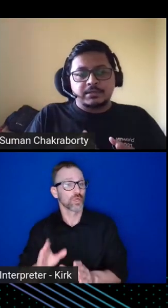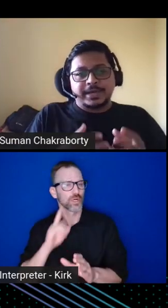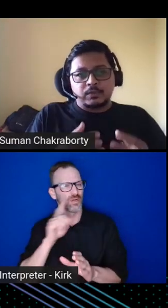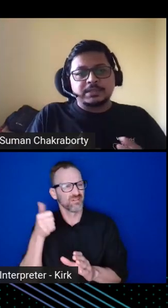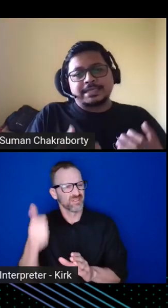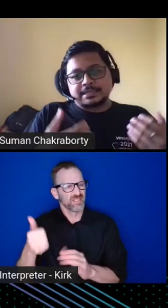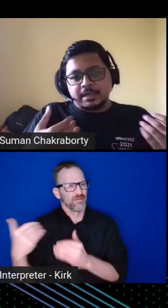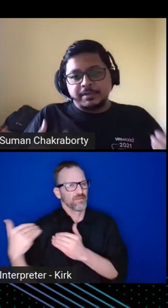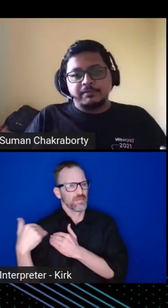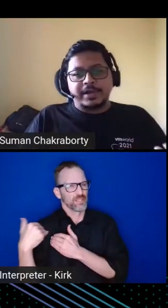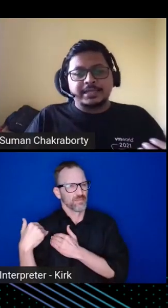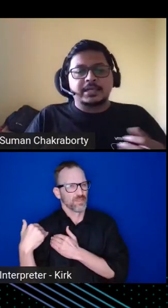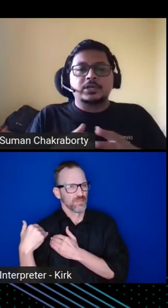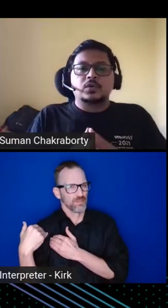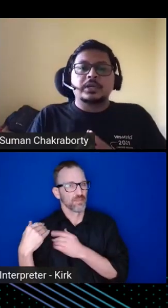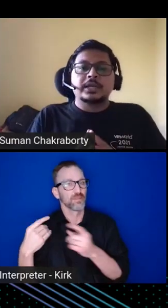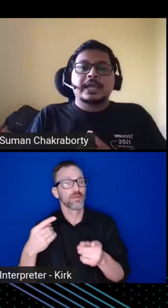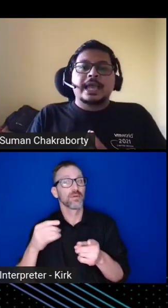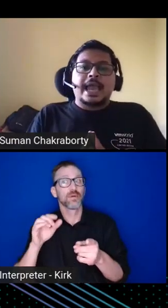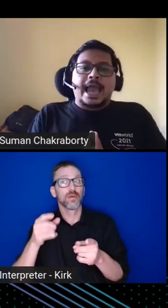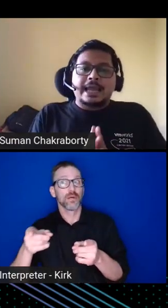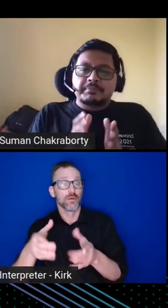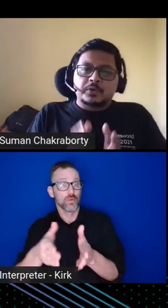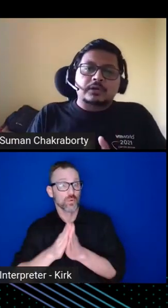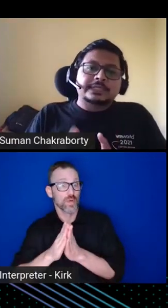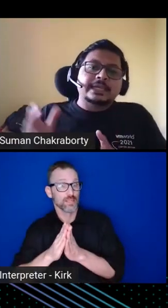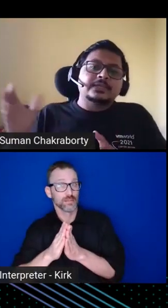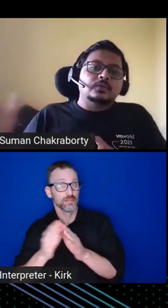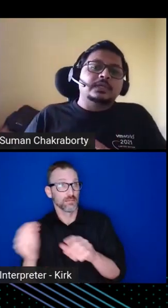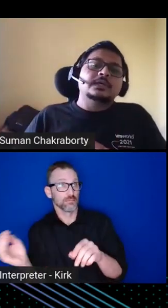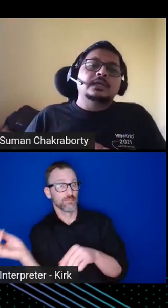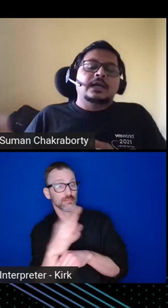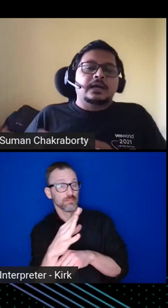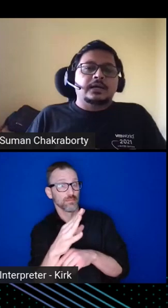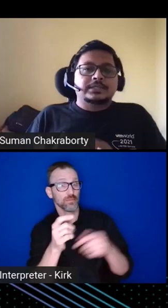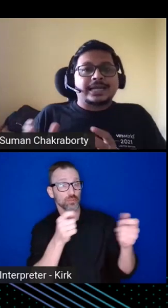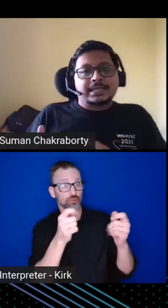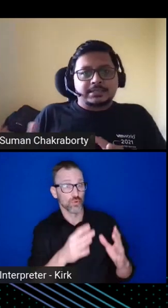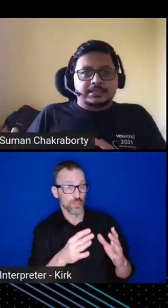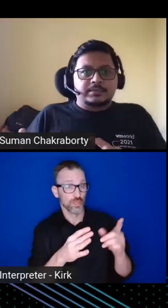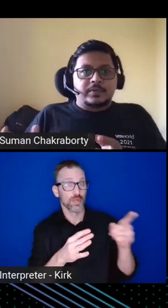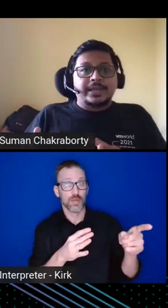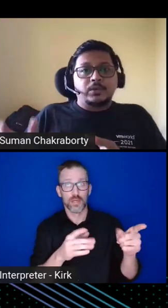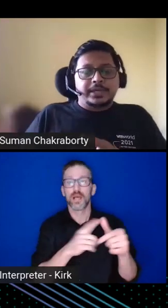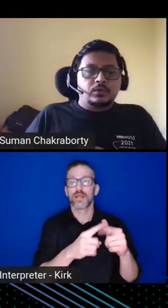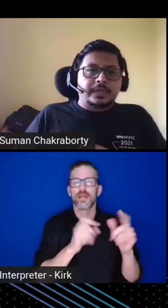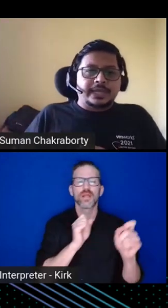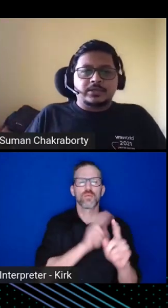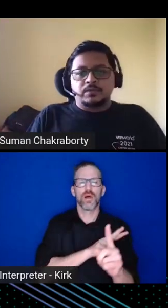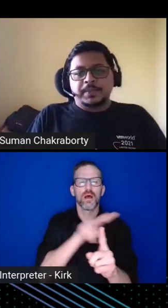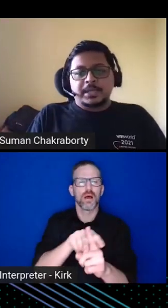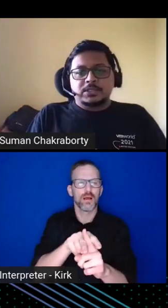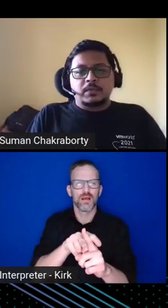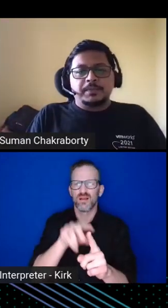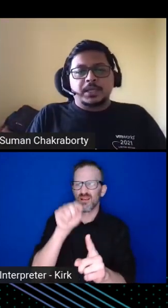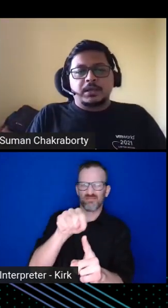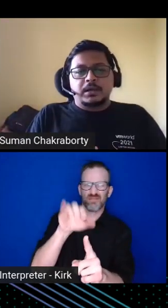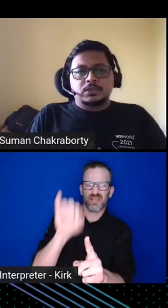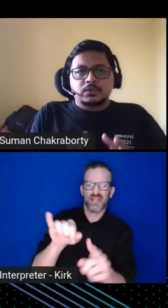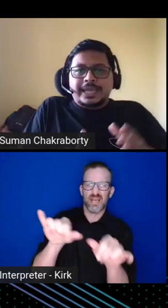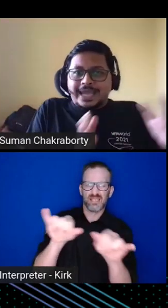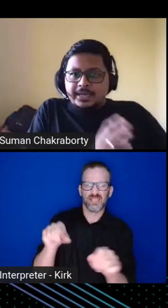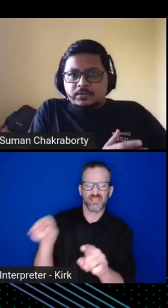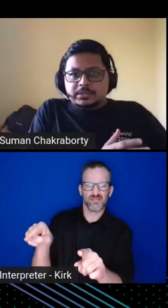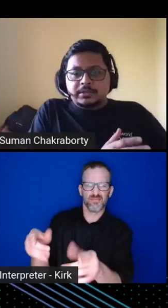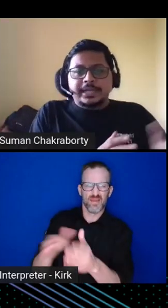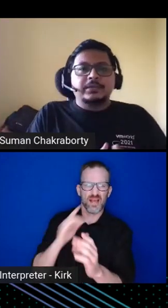connection request that is coming via the controller and proxying it to the target system where you need to connect to. So